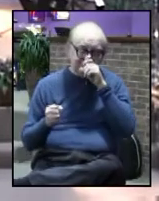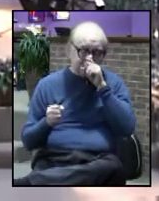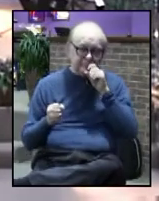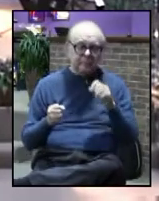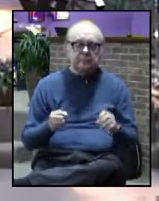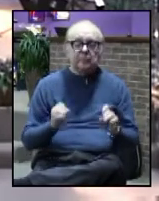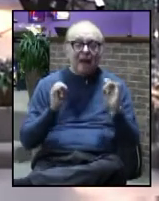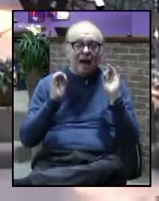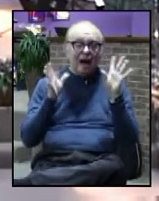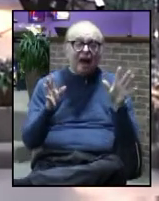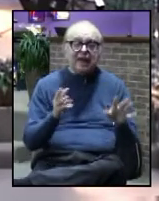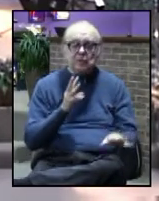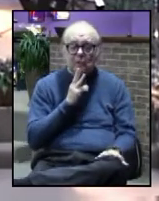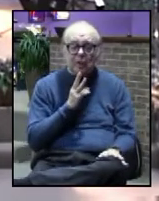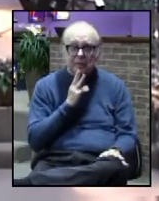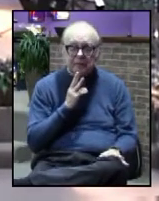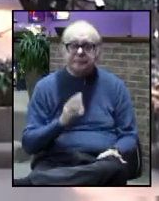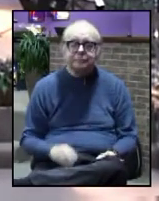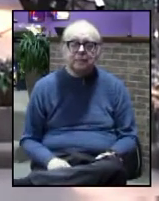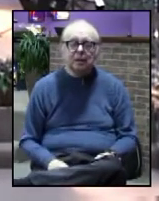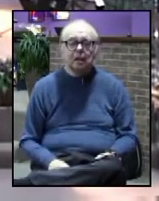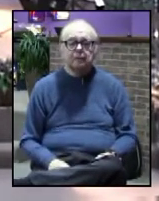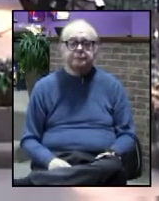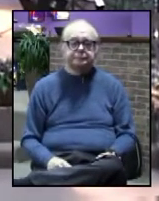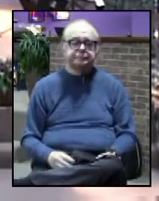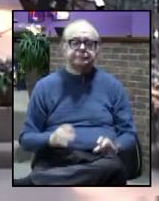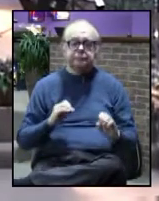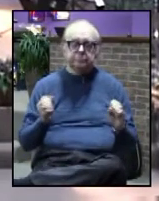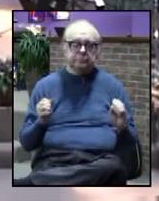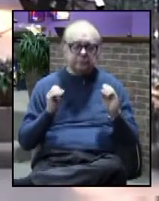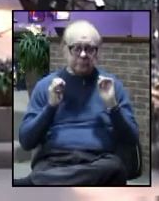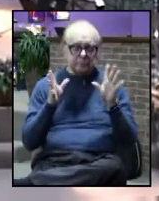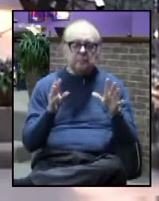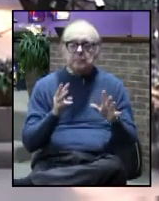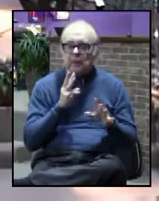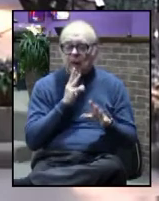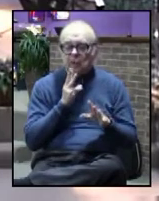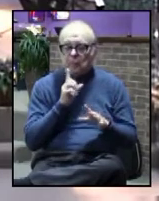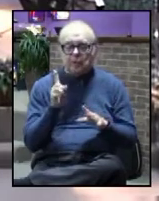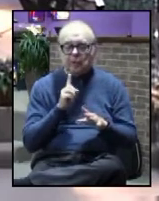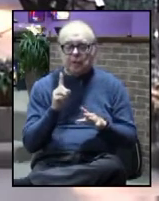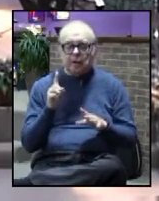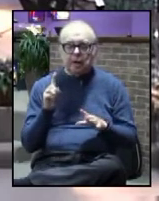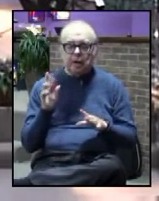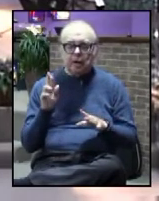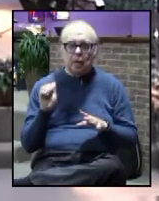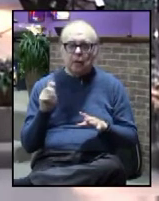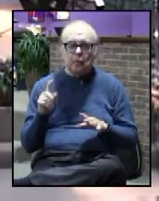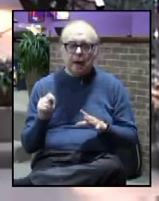I don't like water. And I definitely don't like water in a raft.